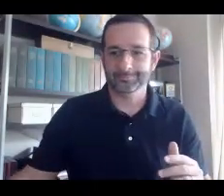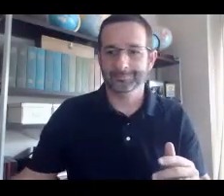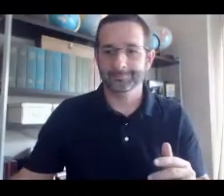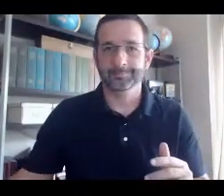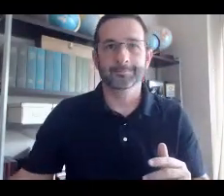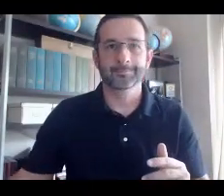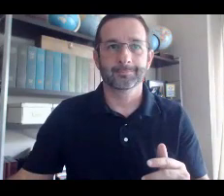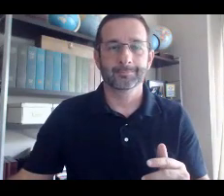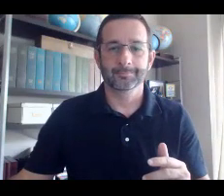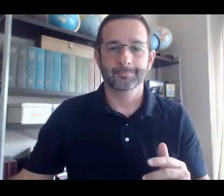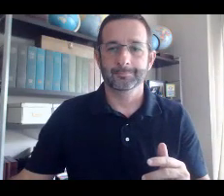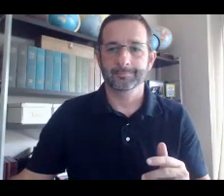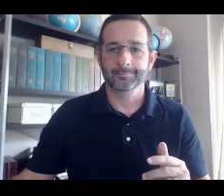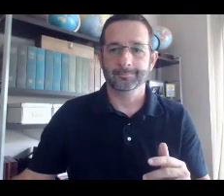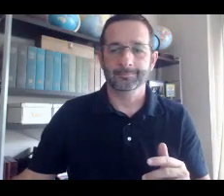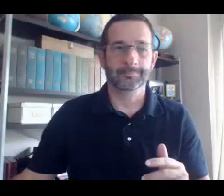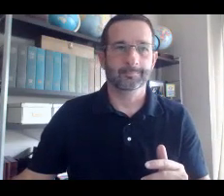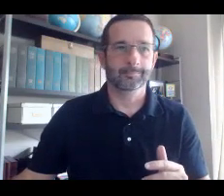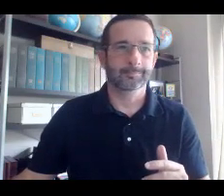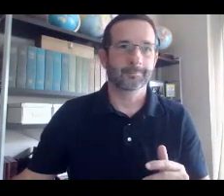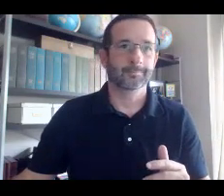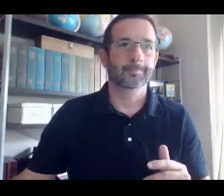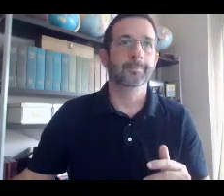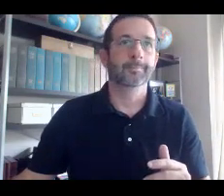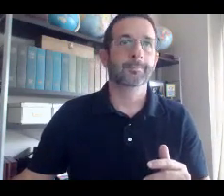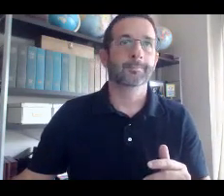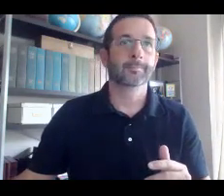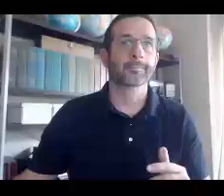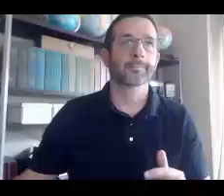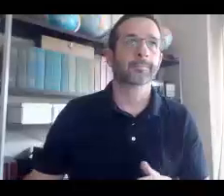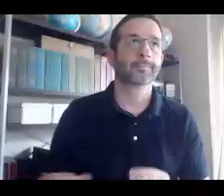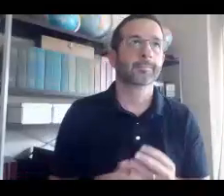All right, with that being said, we'll go ahead and get started.